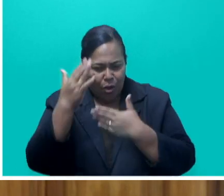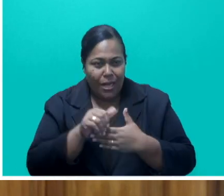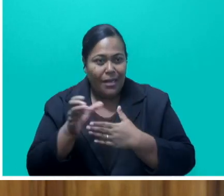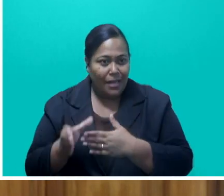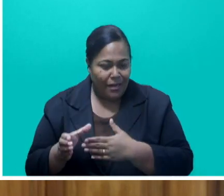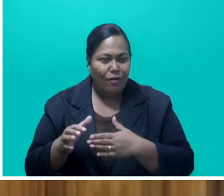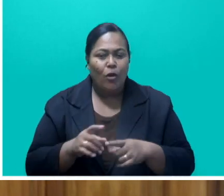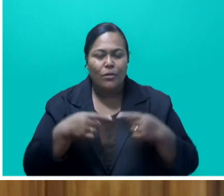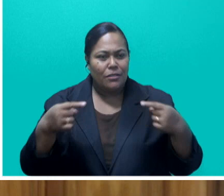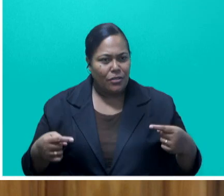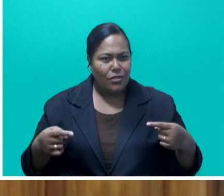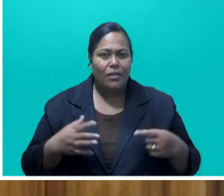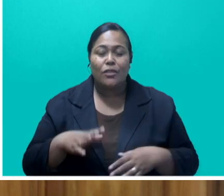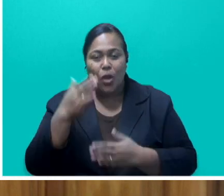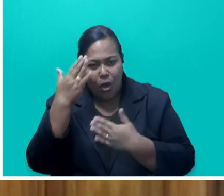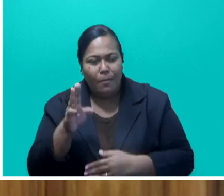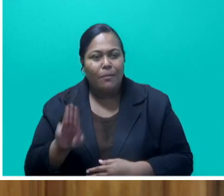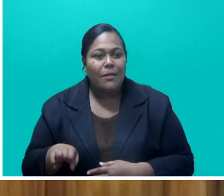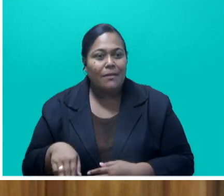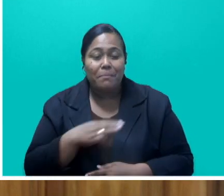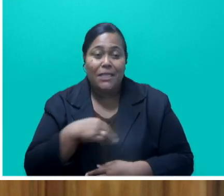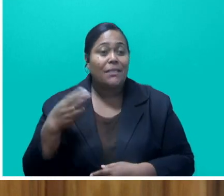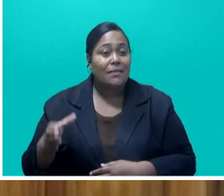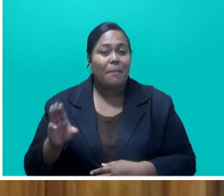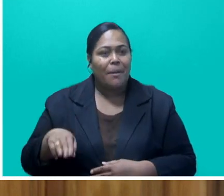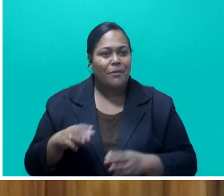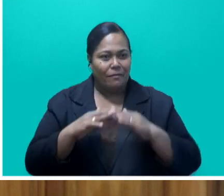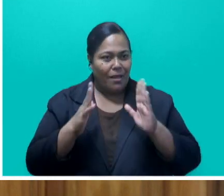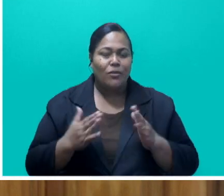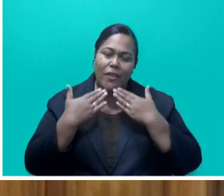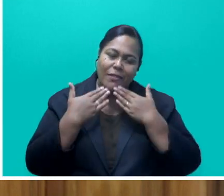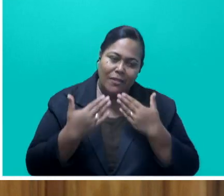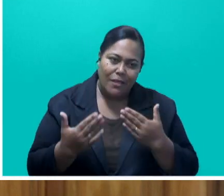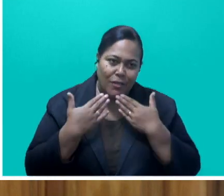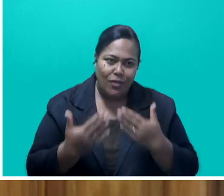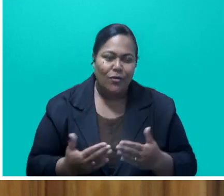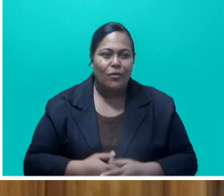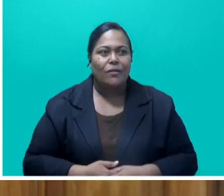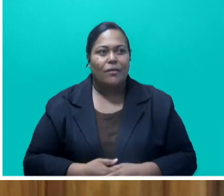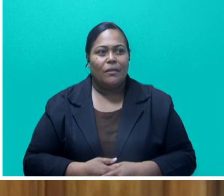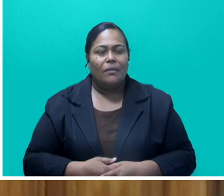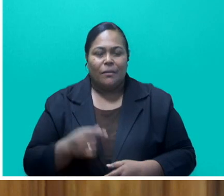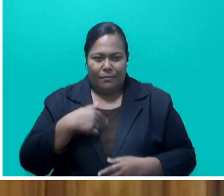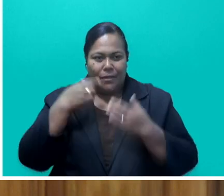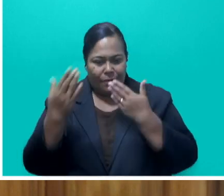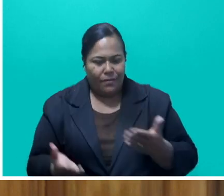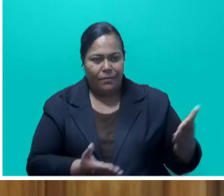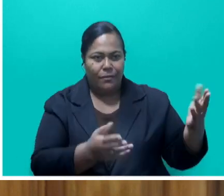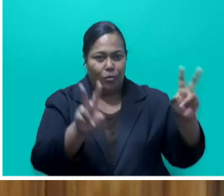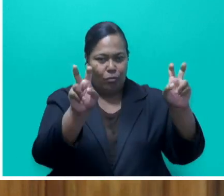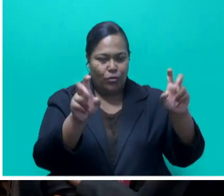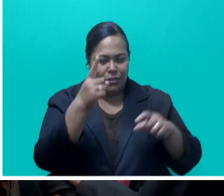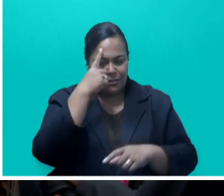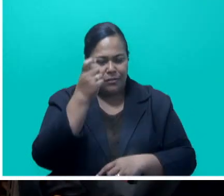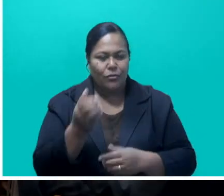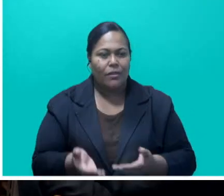Honourable Ministers, Honourable Members of this House, I thank you. Based on these remarks, I commend the motion to the House.